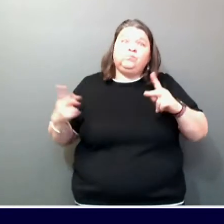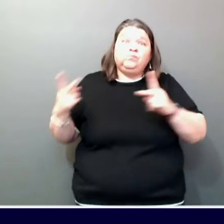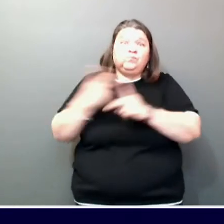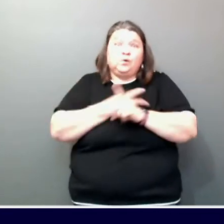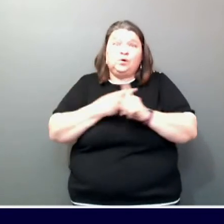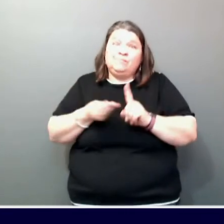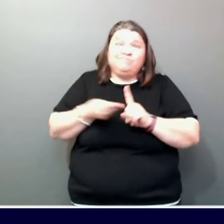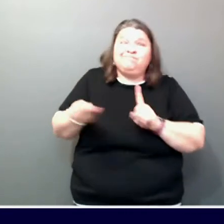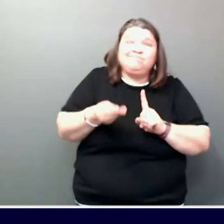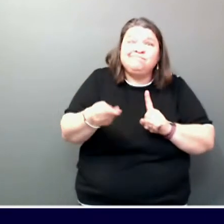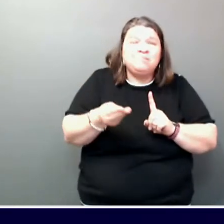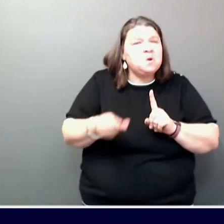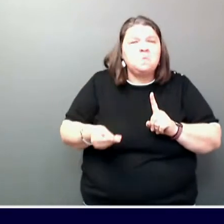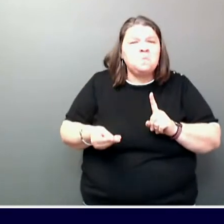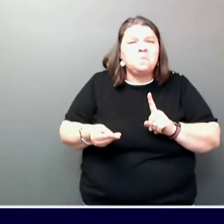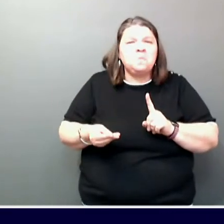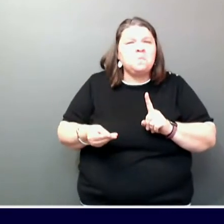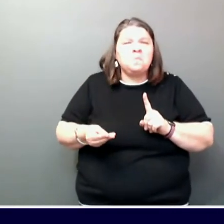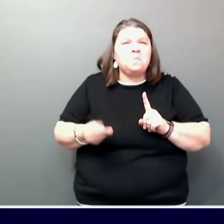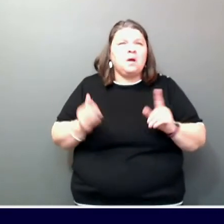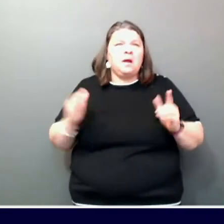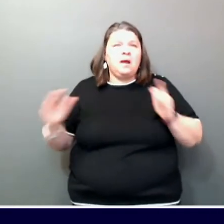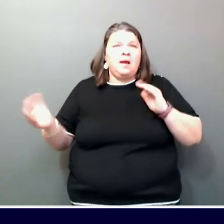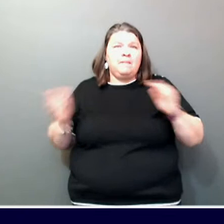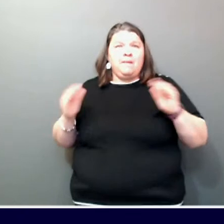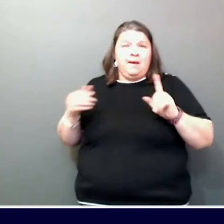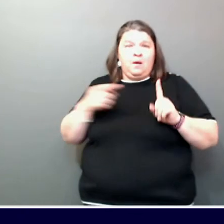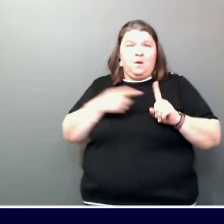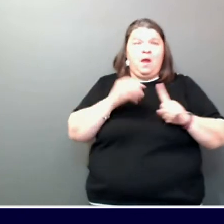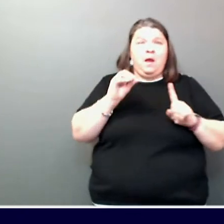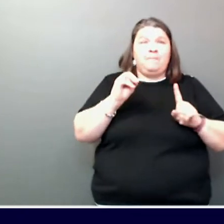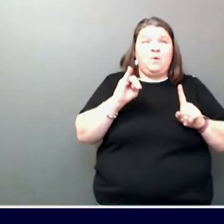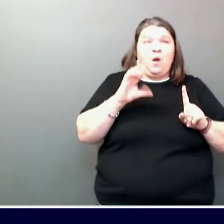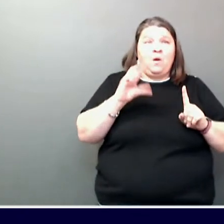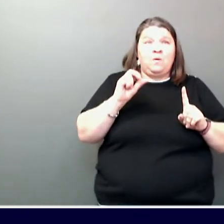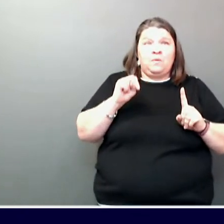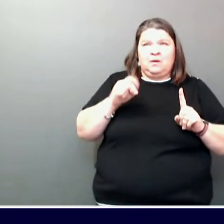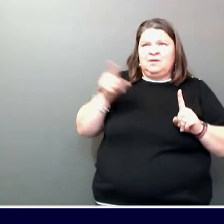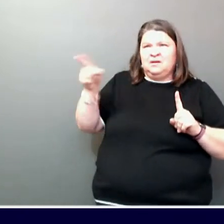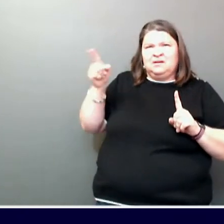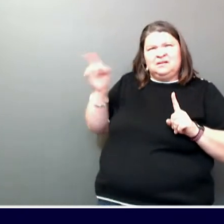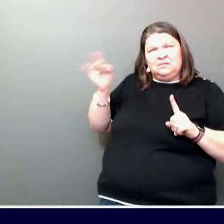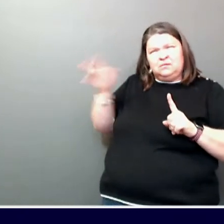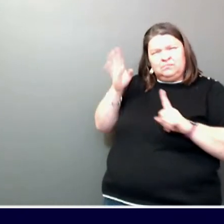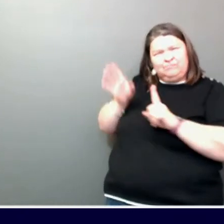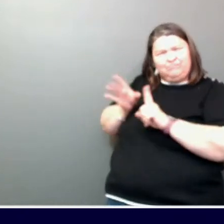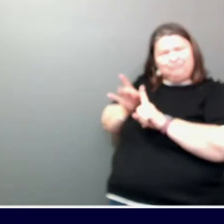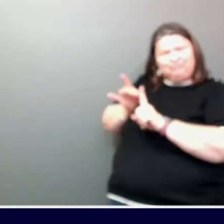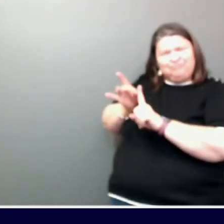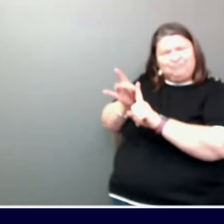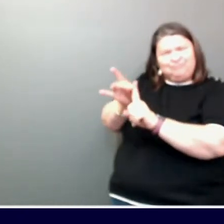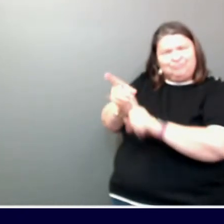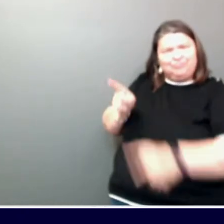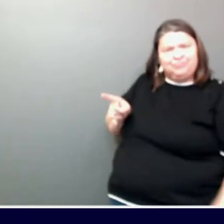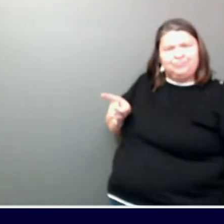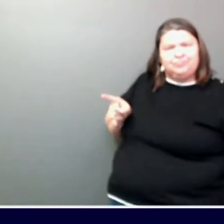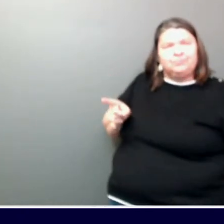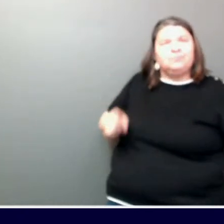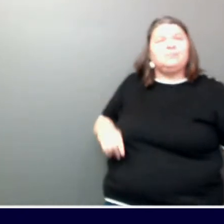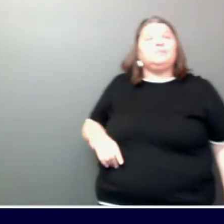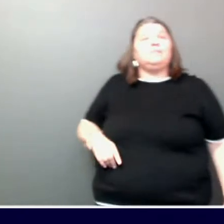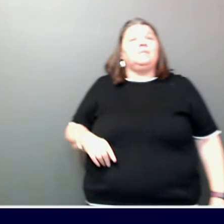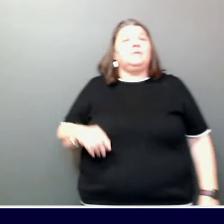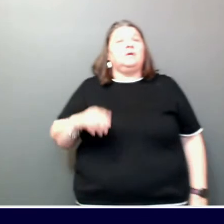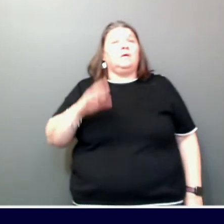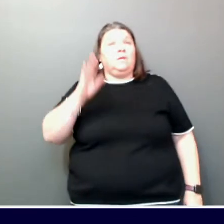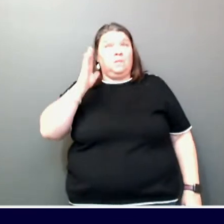of the surest ways to guard against or steel ourselves against the arrival of that next variant or the potential